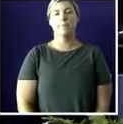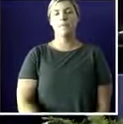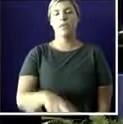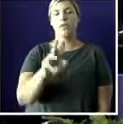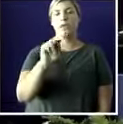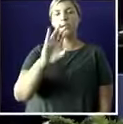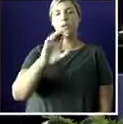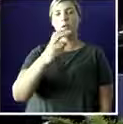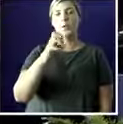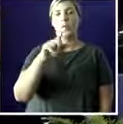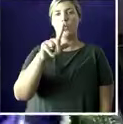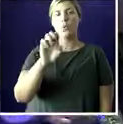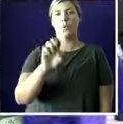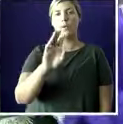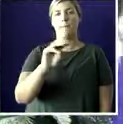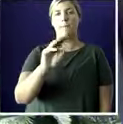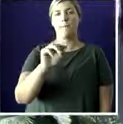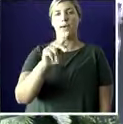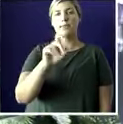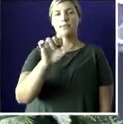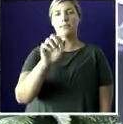Nicole Adelia Madison.